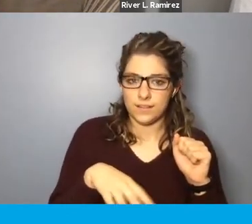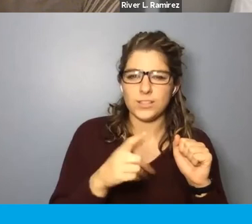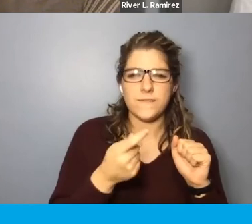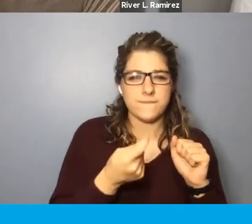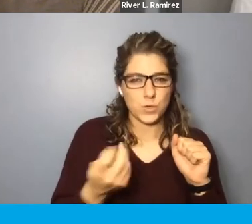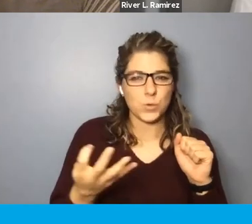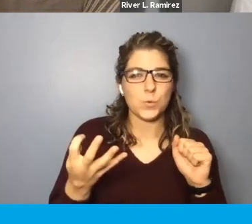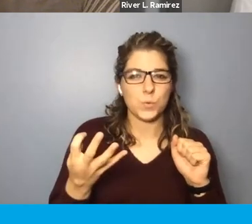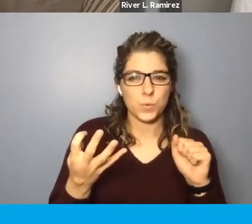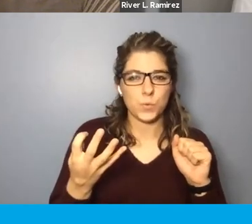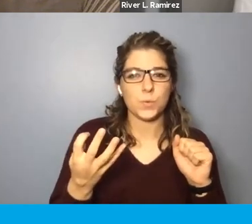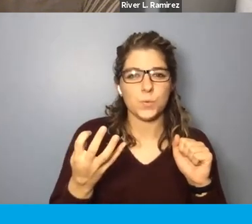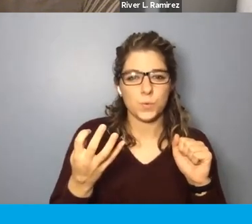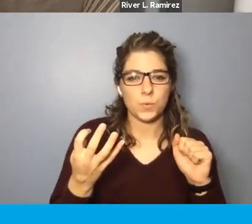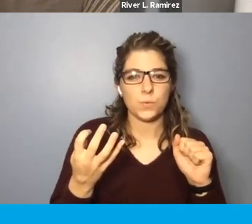of